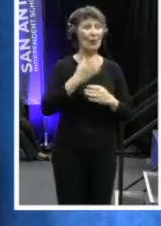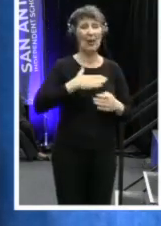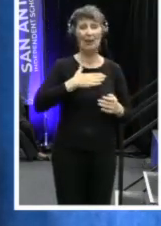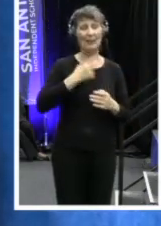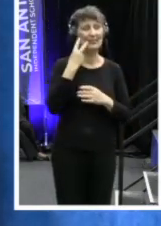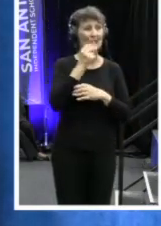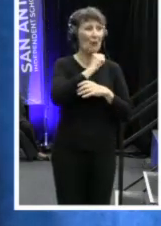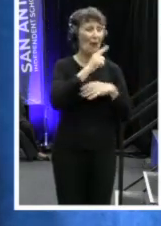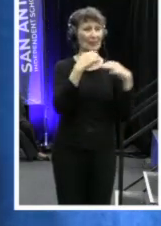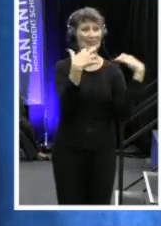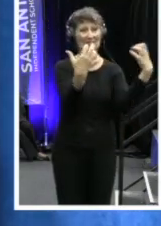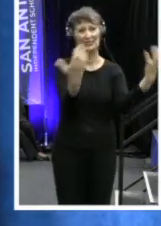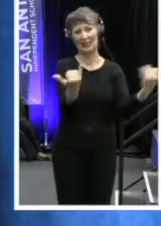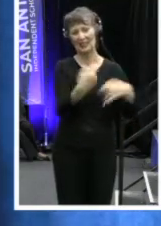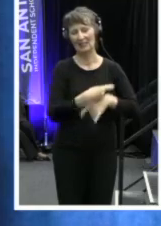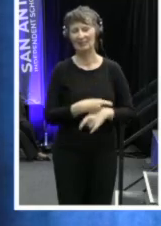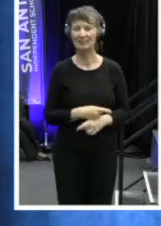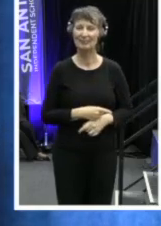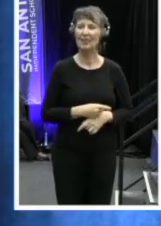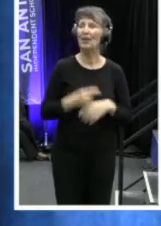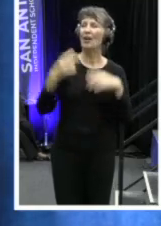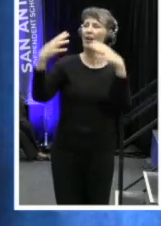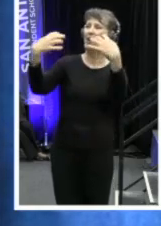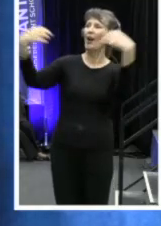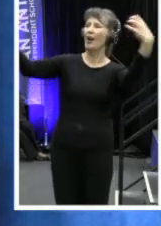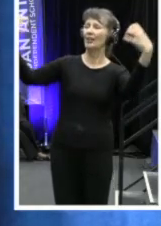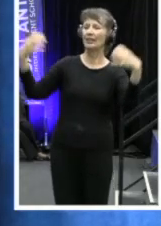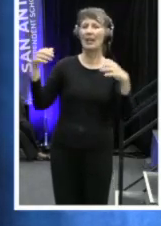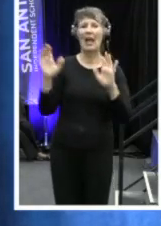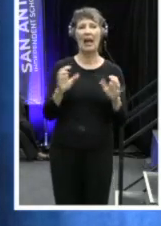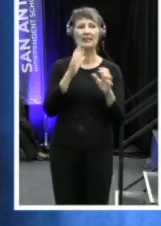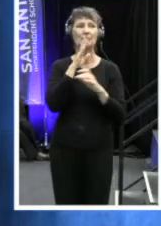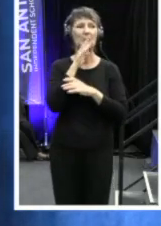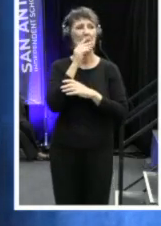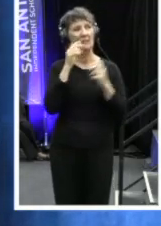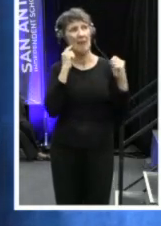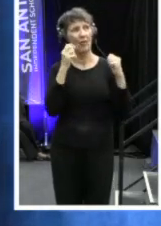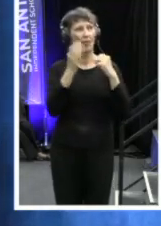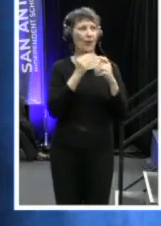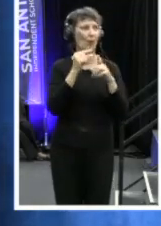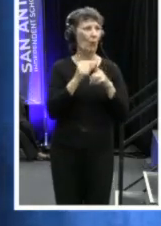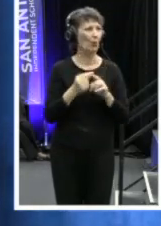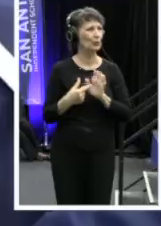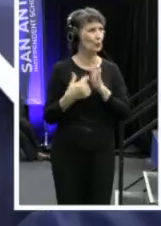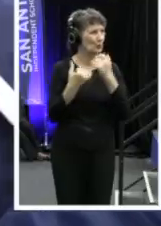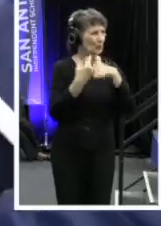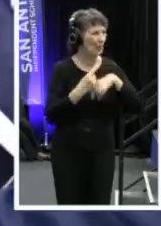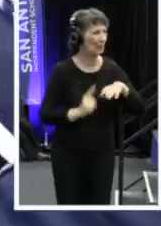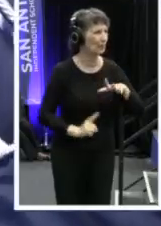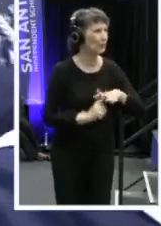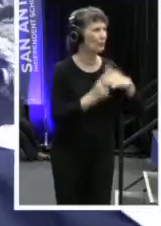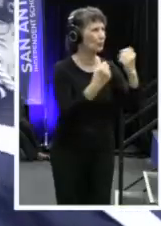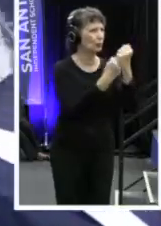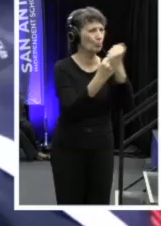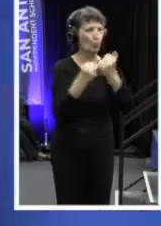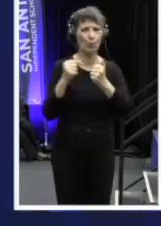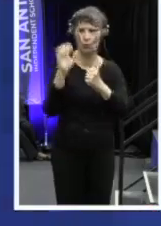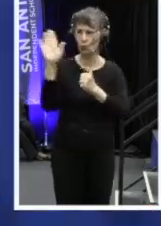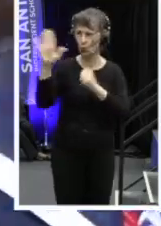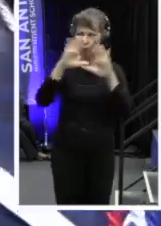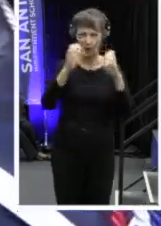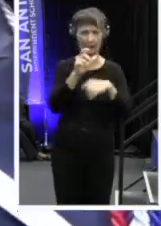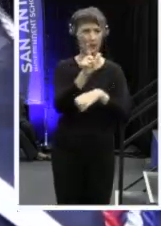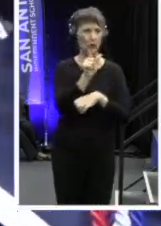to see you all here today. Audience members, actions speak louder than words, and showing up today to support the class of